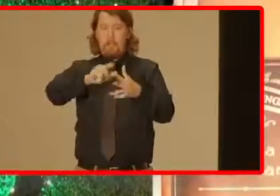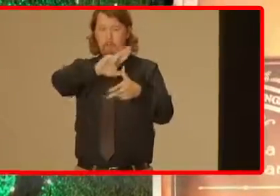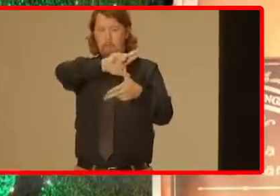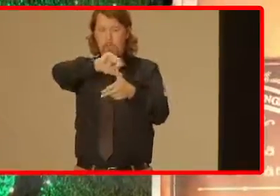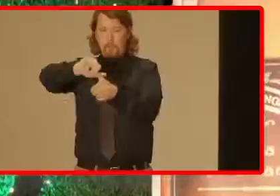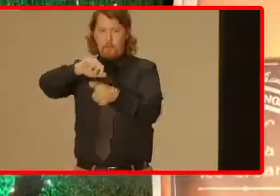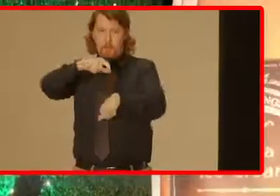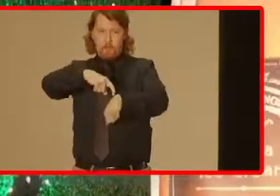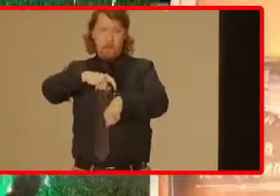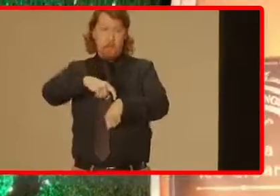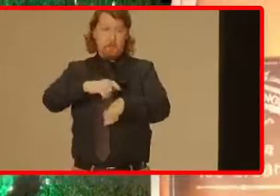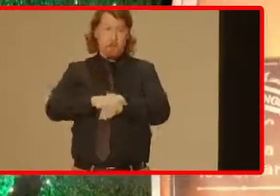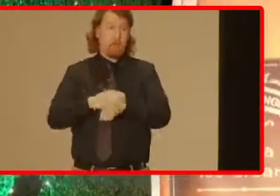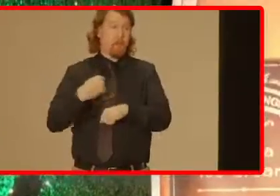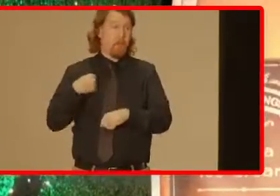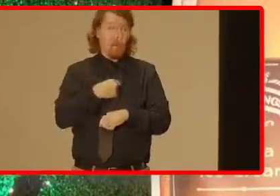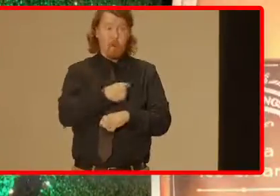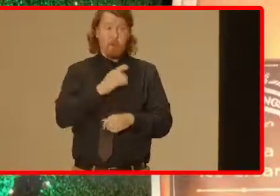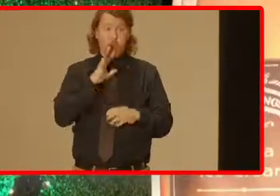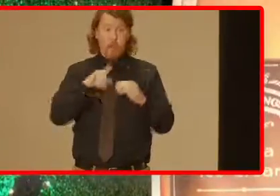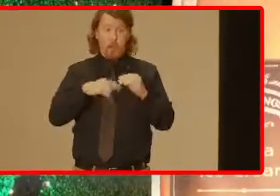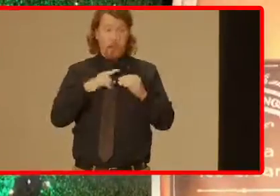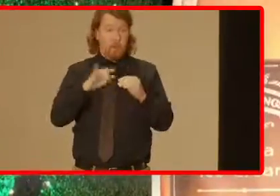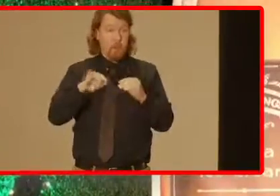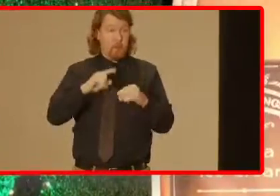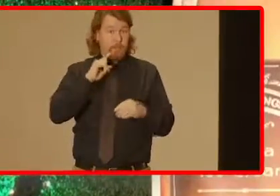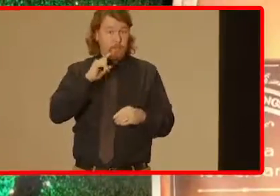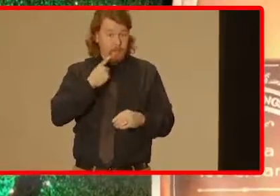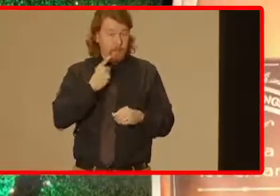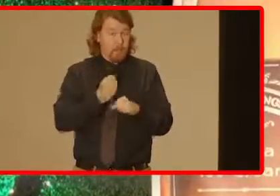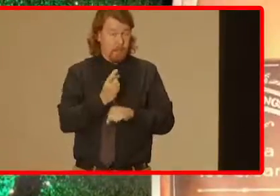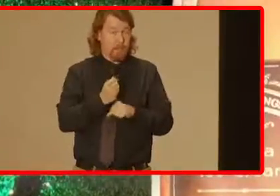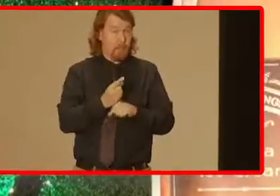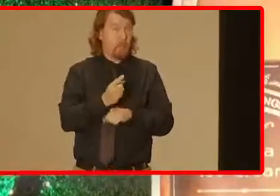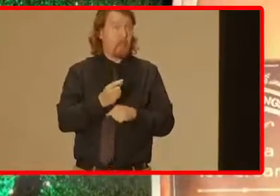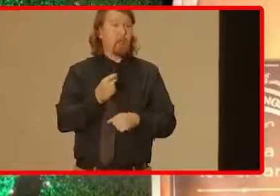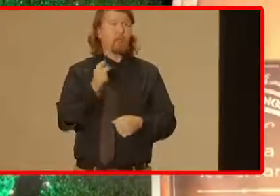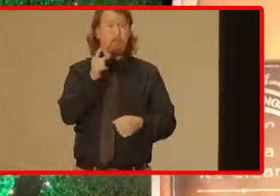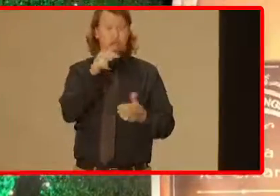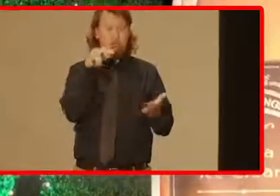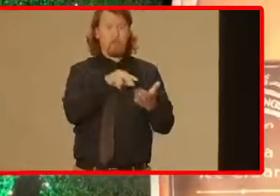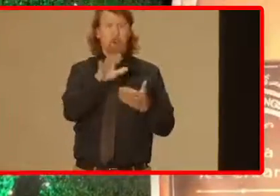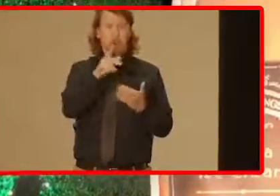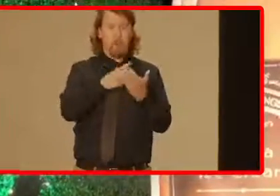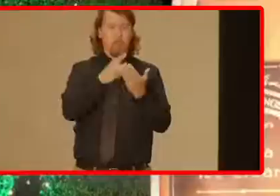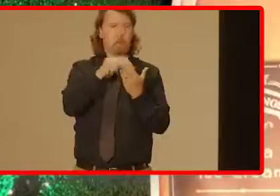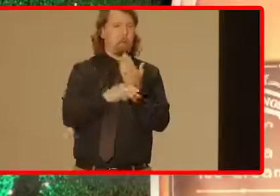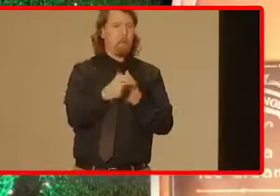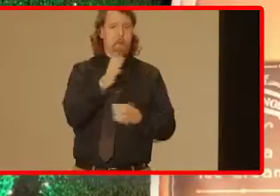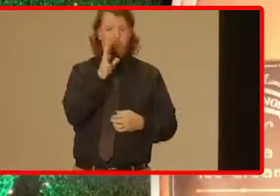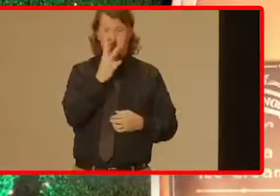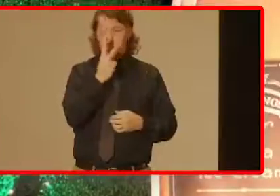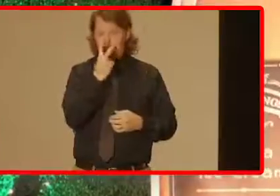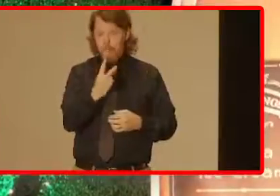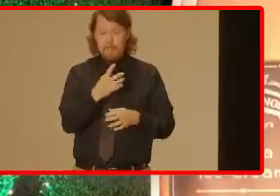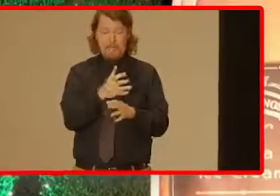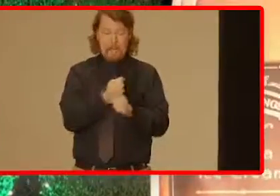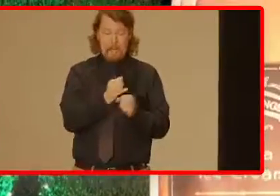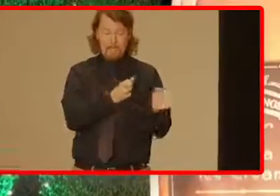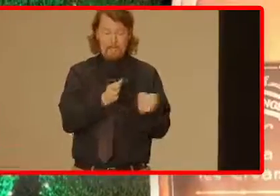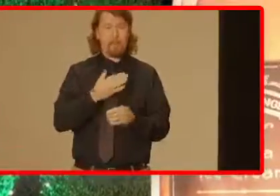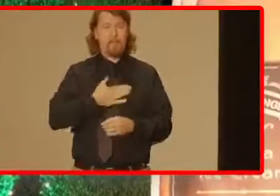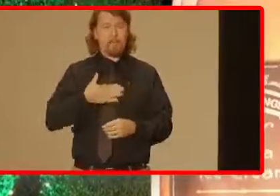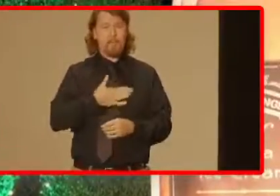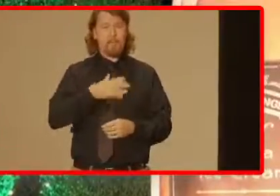very deliberately every year. So if you look in your program, you'll see, get a plan. Please get a